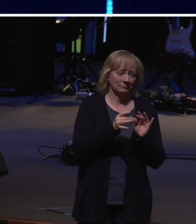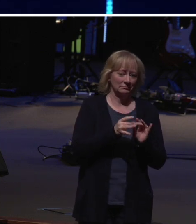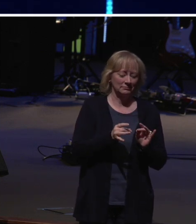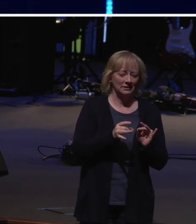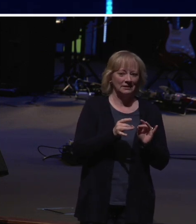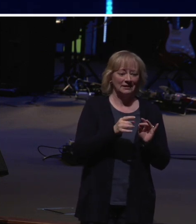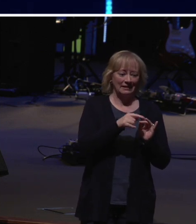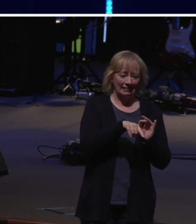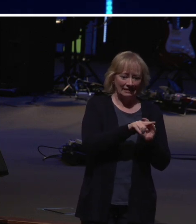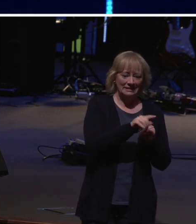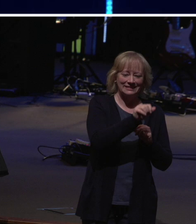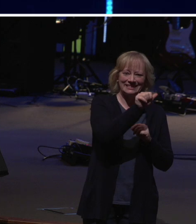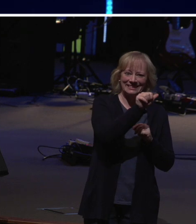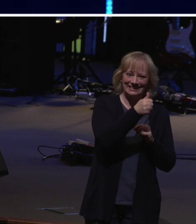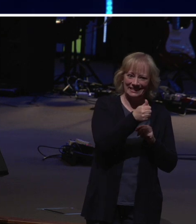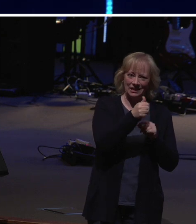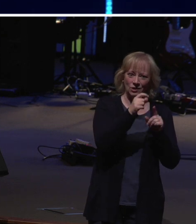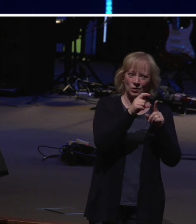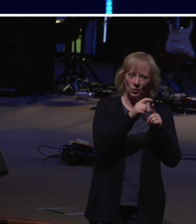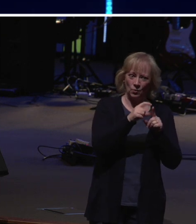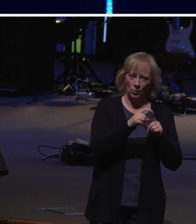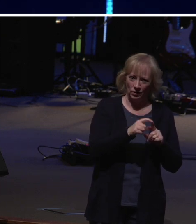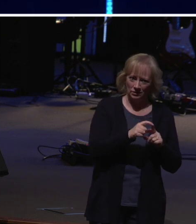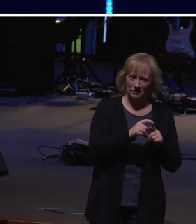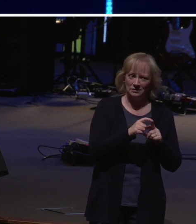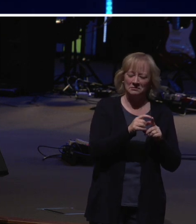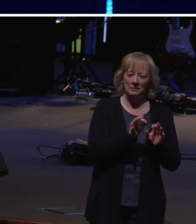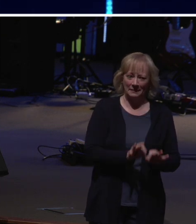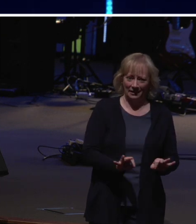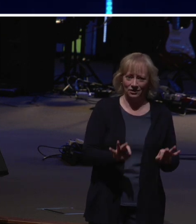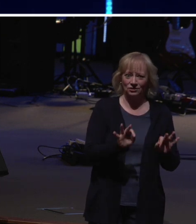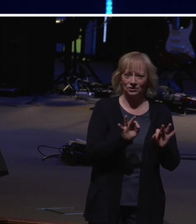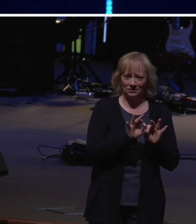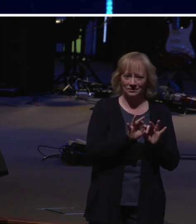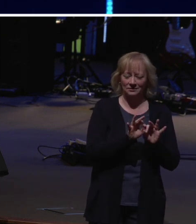These 10 words matter.